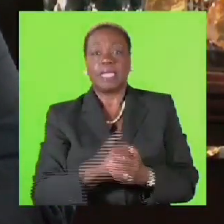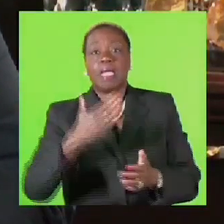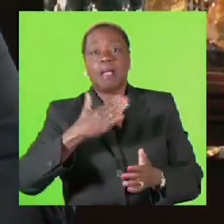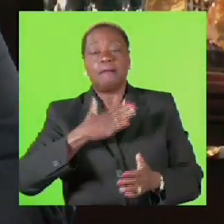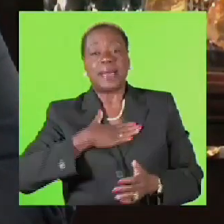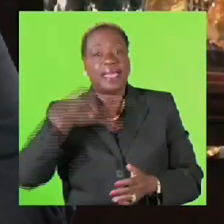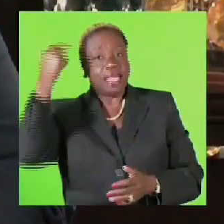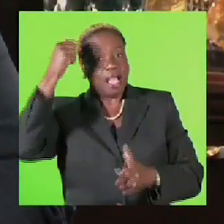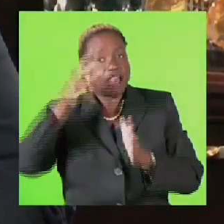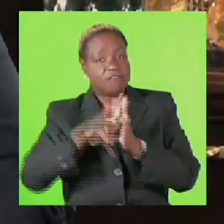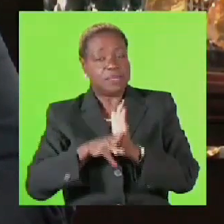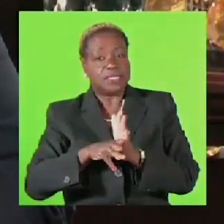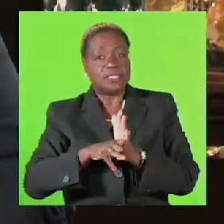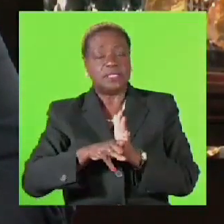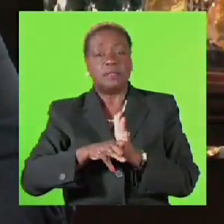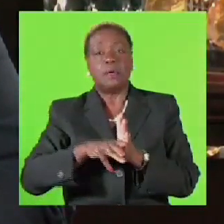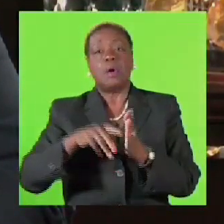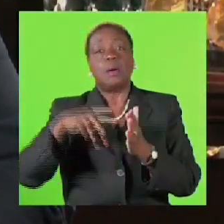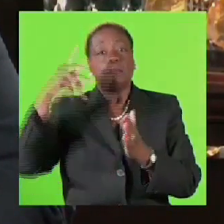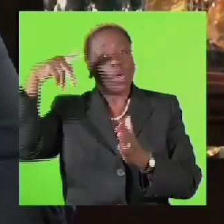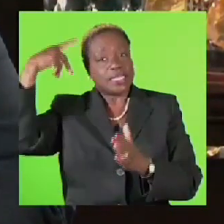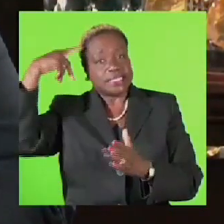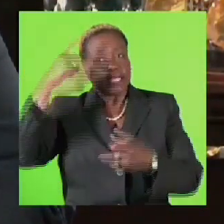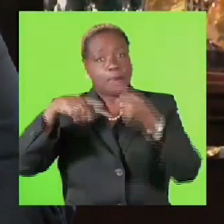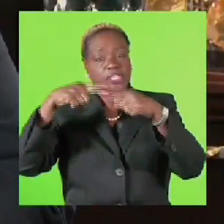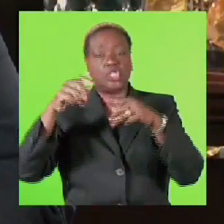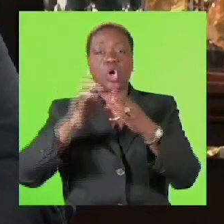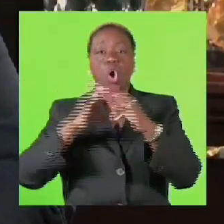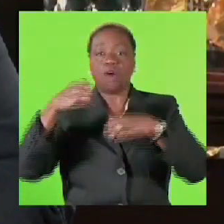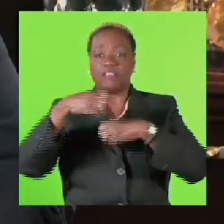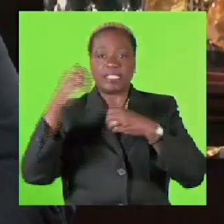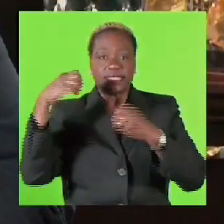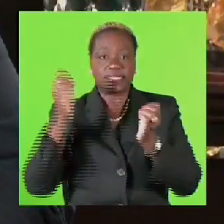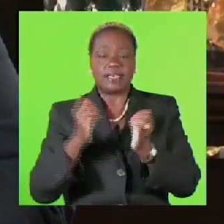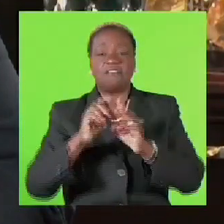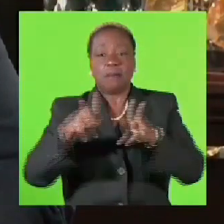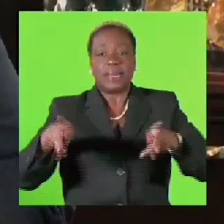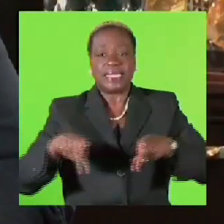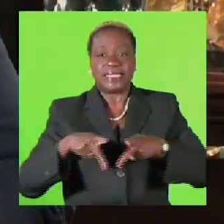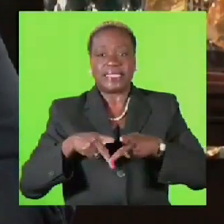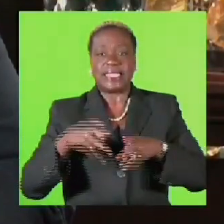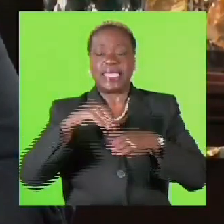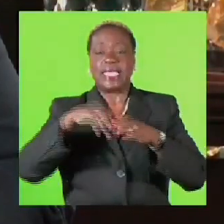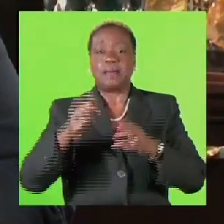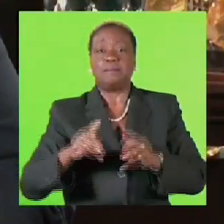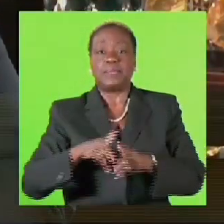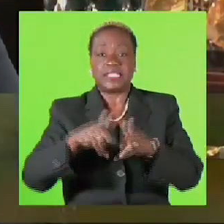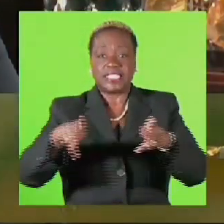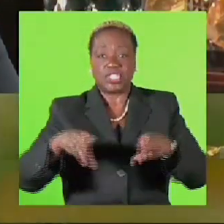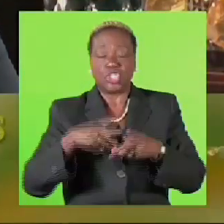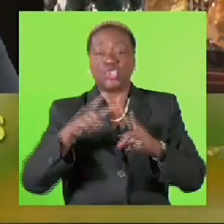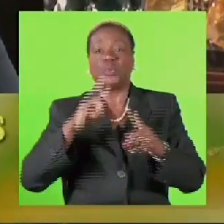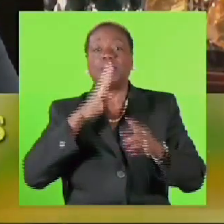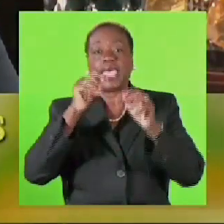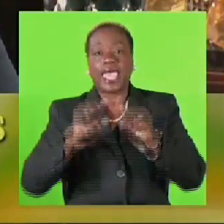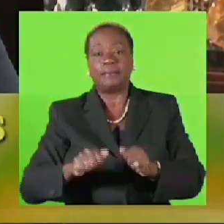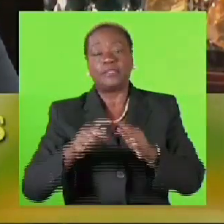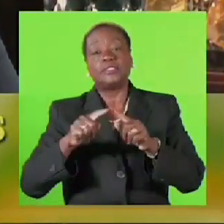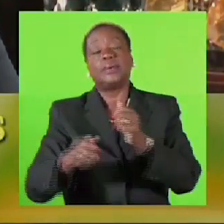My government's policies on coming to office have placed us in a position to be able to